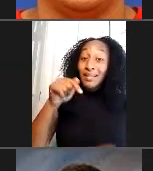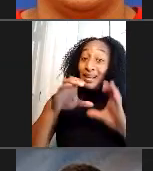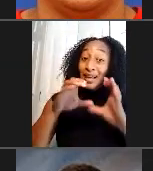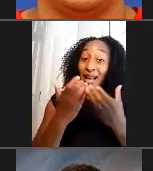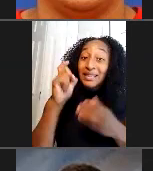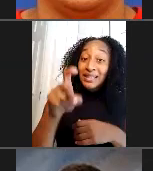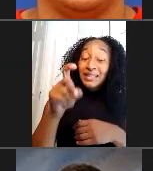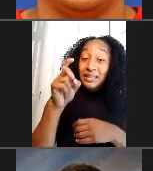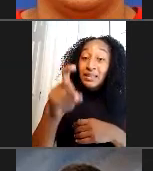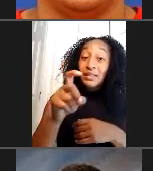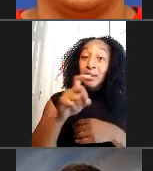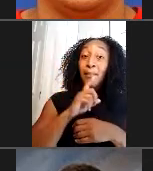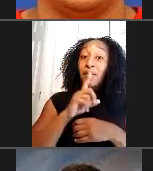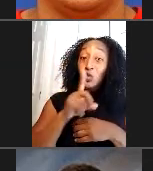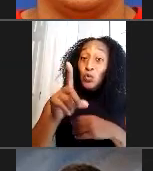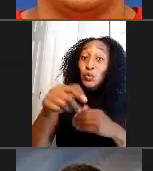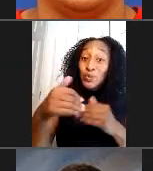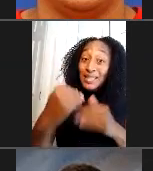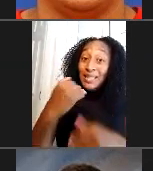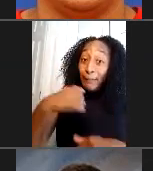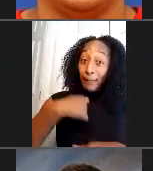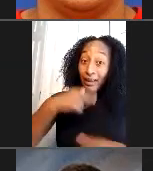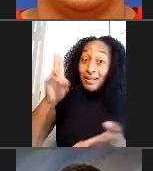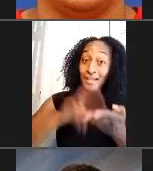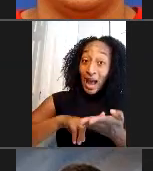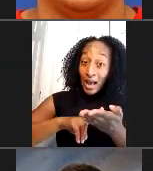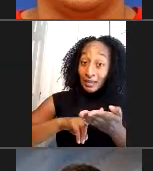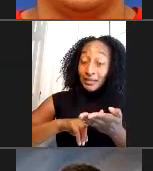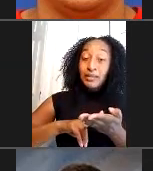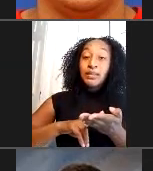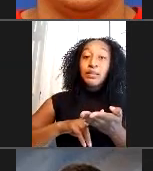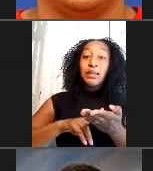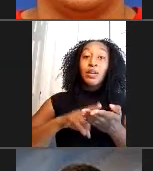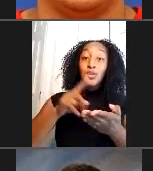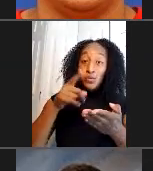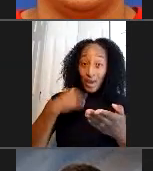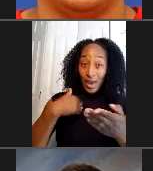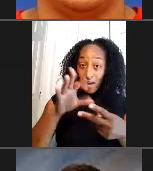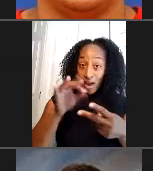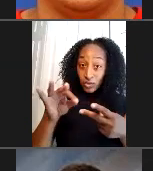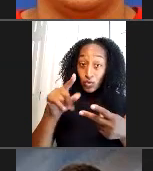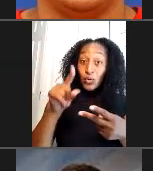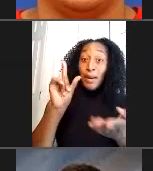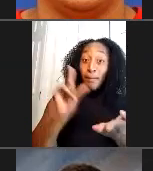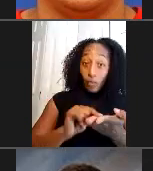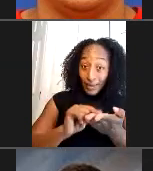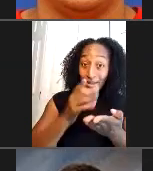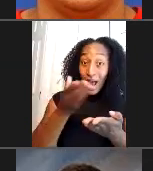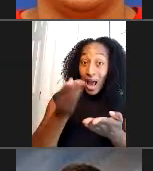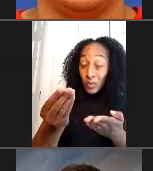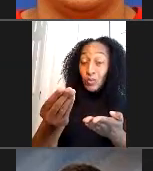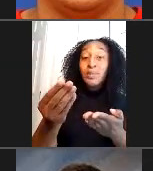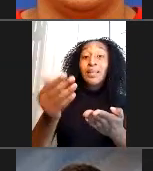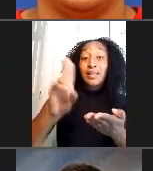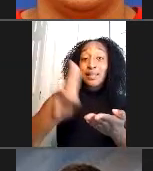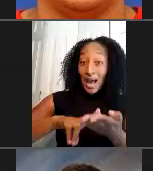get it to me. So you have options. You can print the form, sign it, date it, and scan it, or